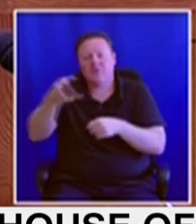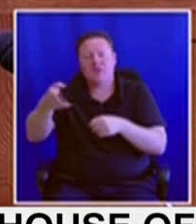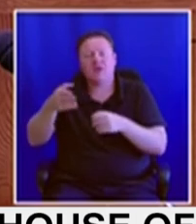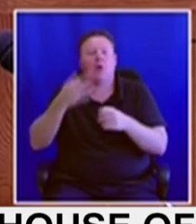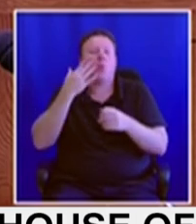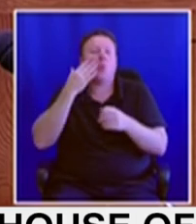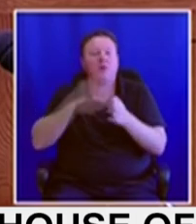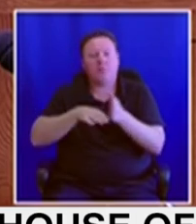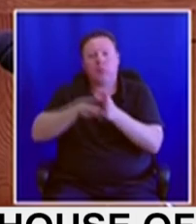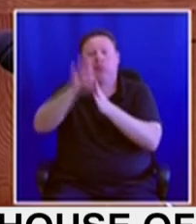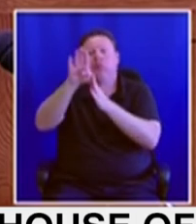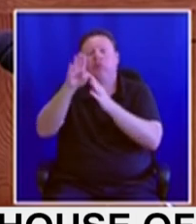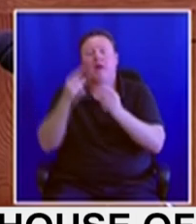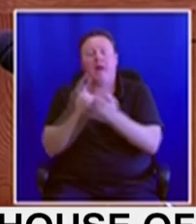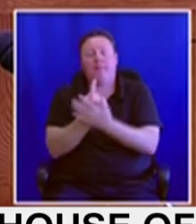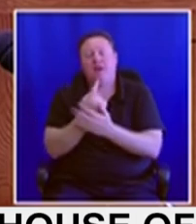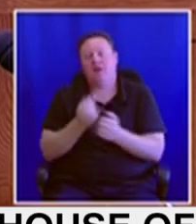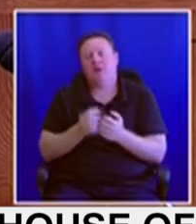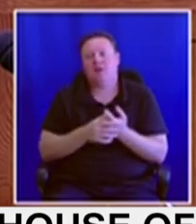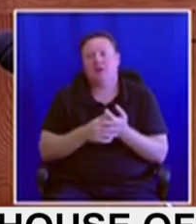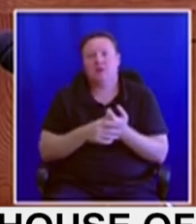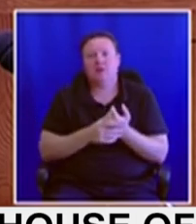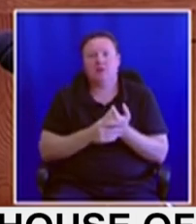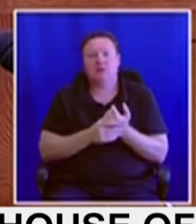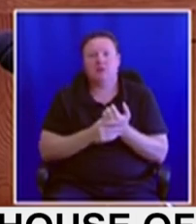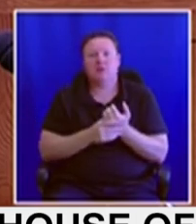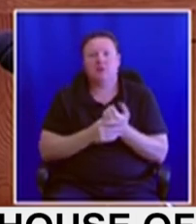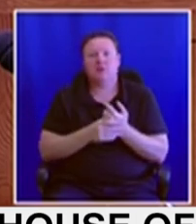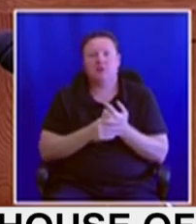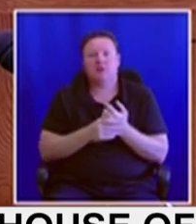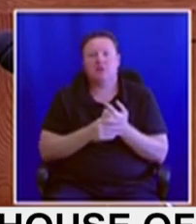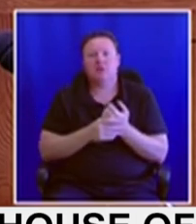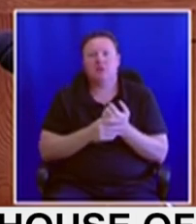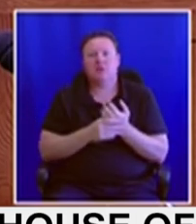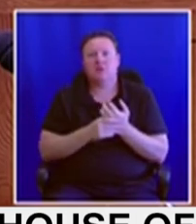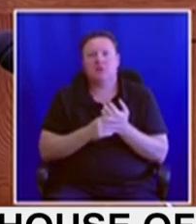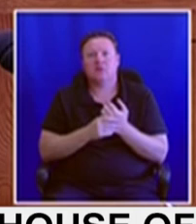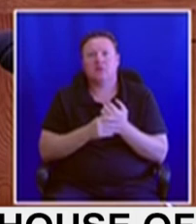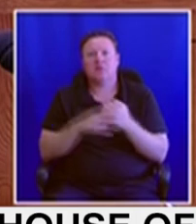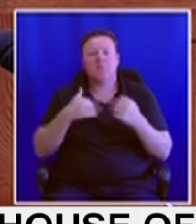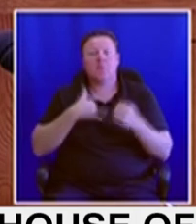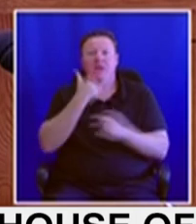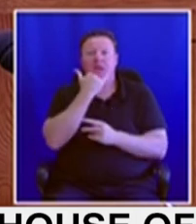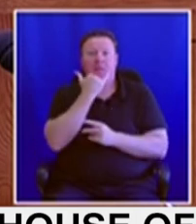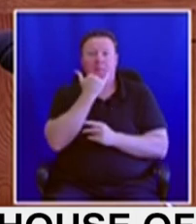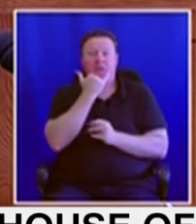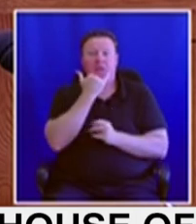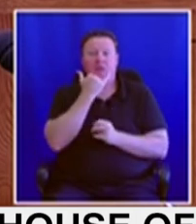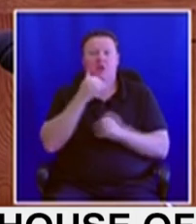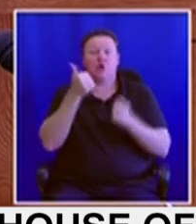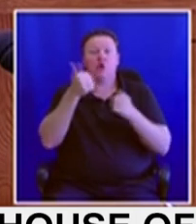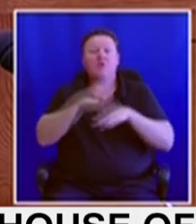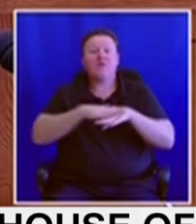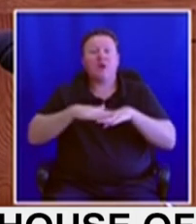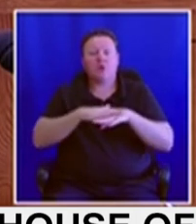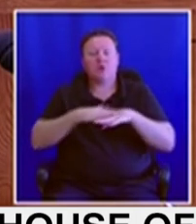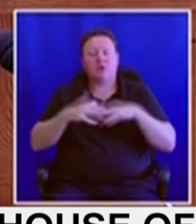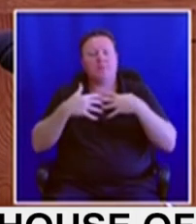shape. But what I am pleased about is that we have set up a very, very good